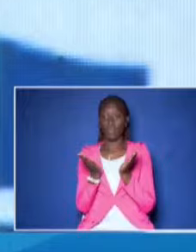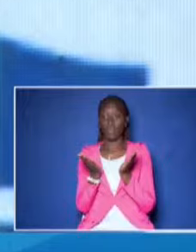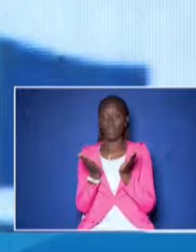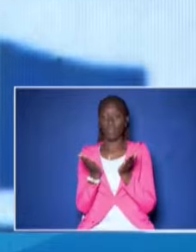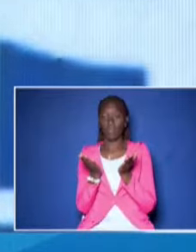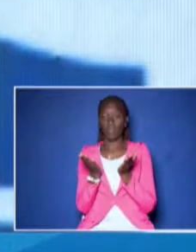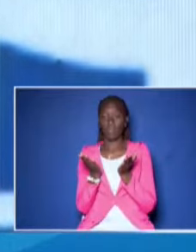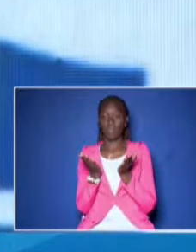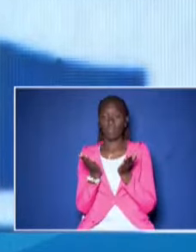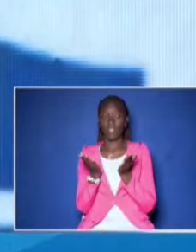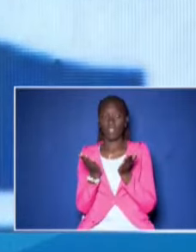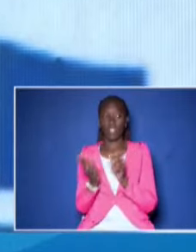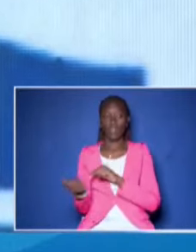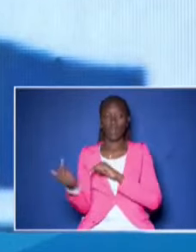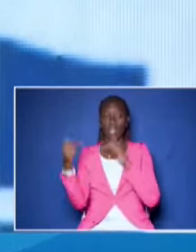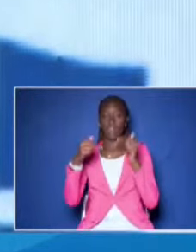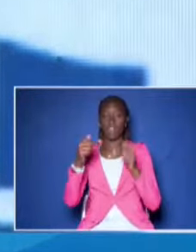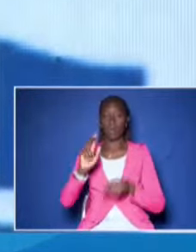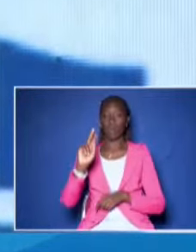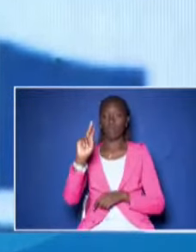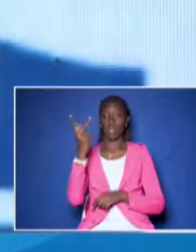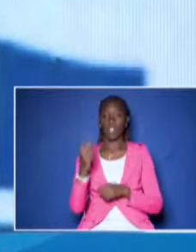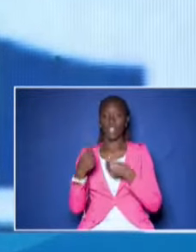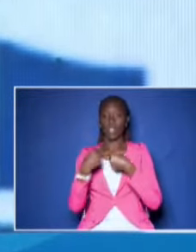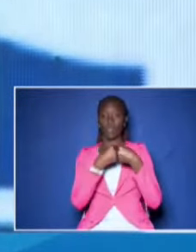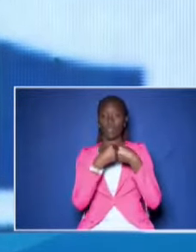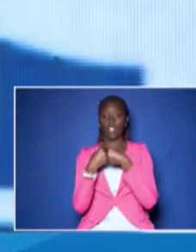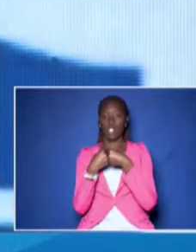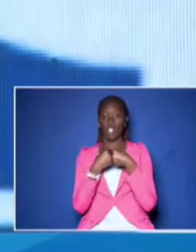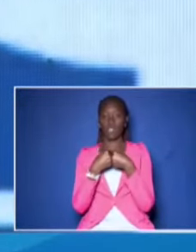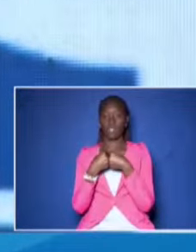you I came to Kenya to challenge